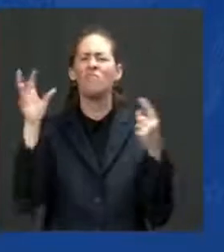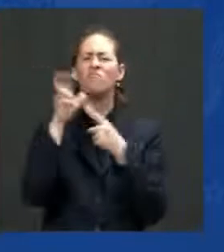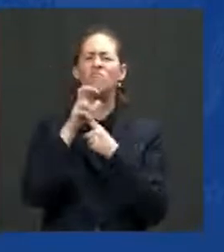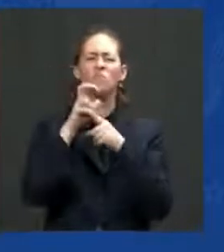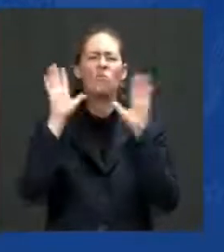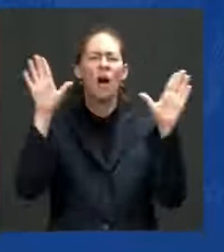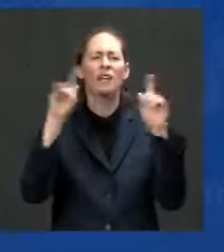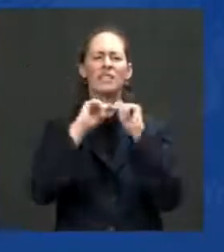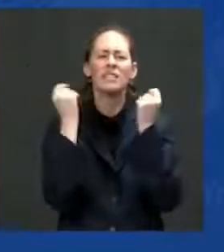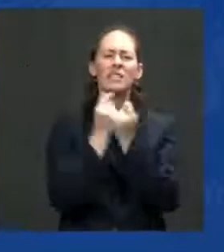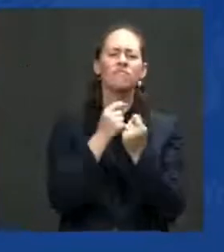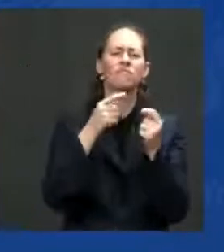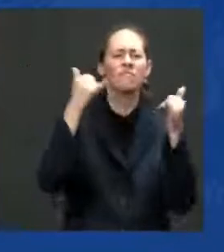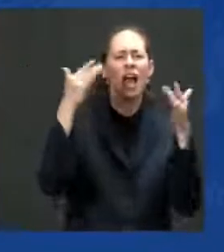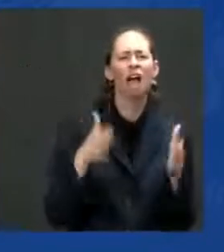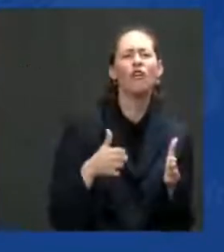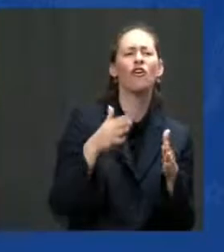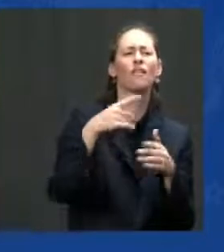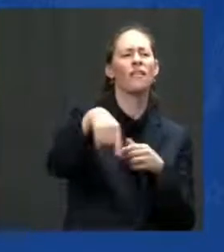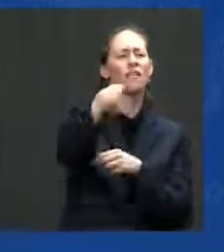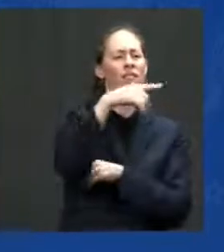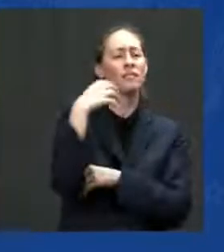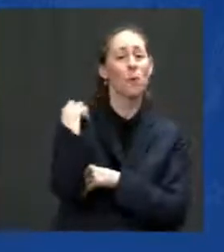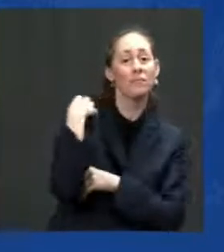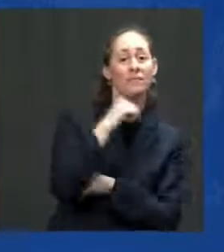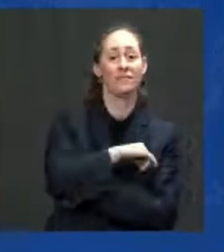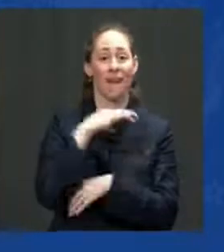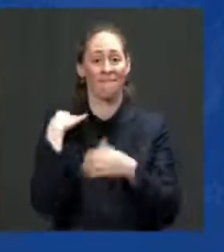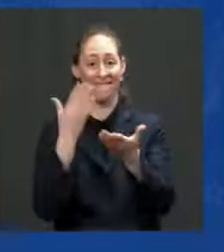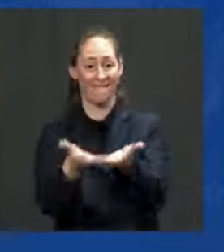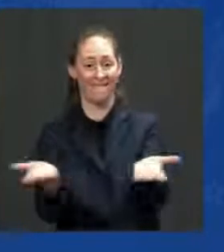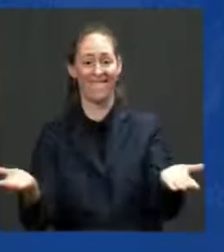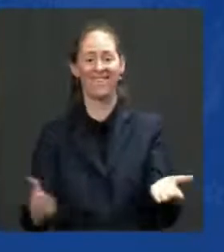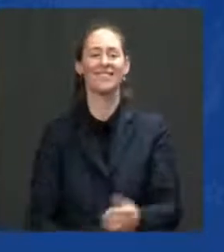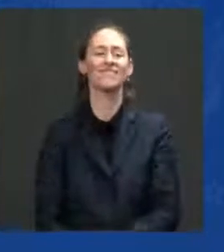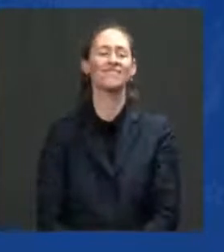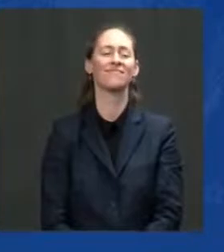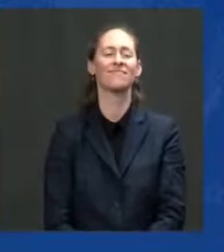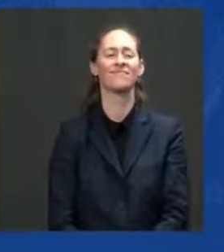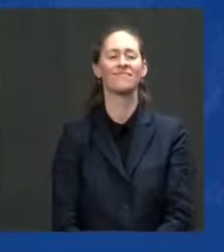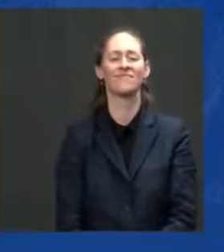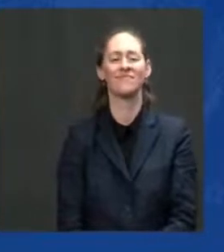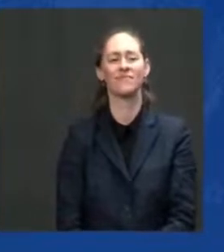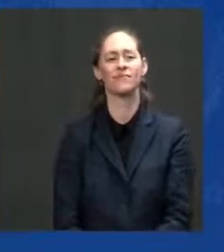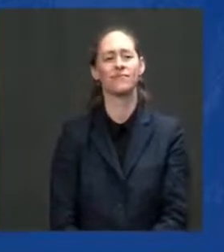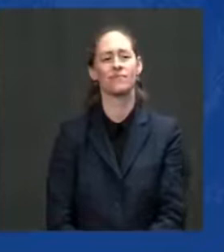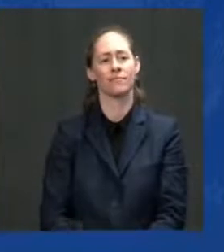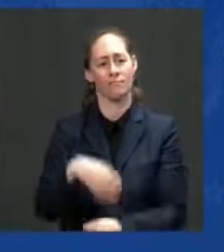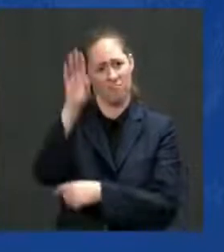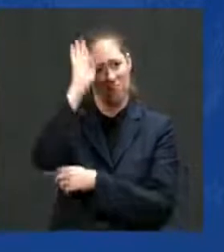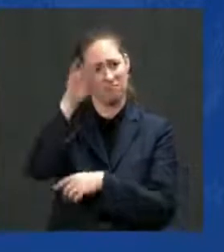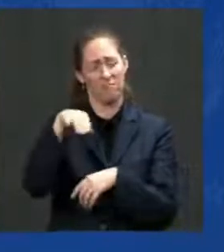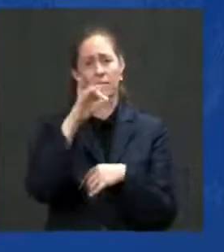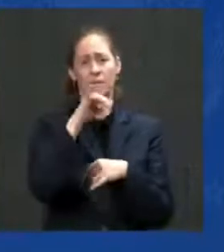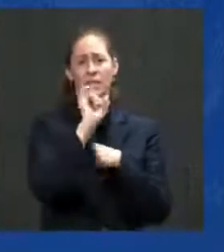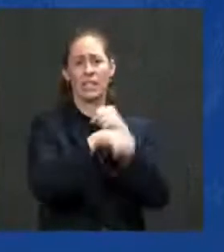coaches and staff here sitting down, and it was actually a very challenging season for a lot of